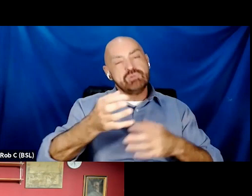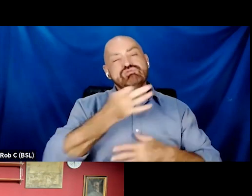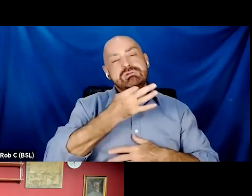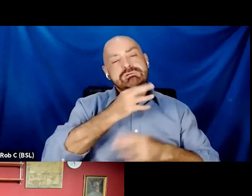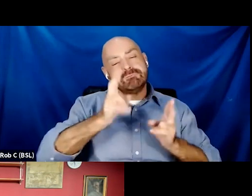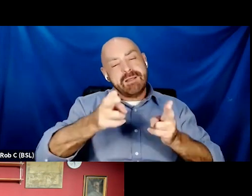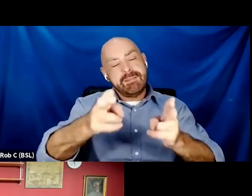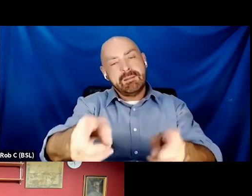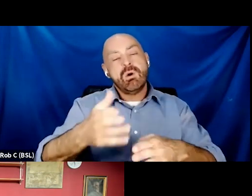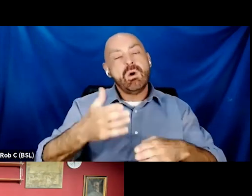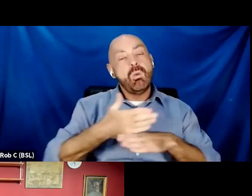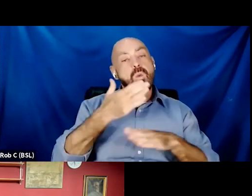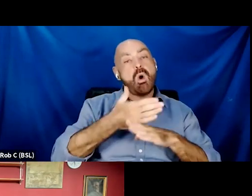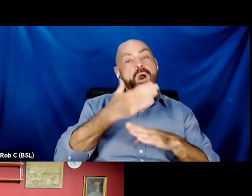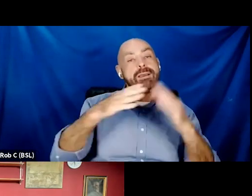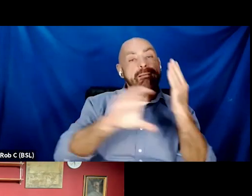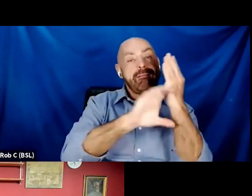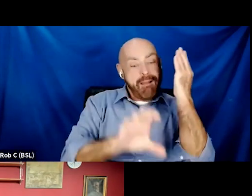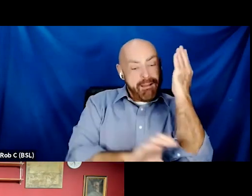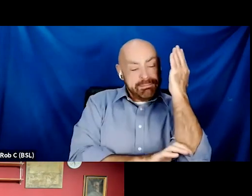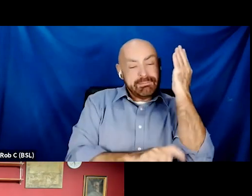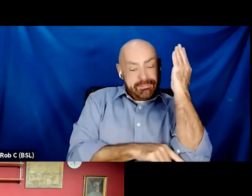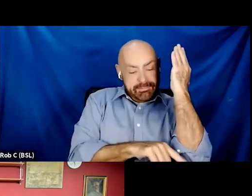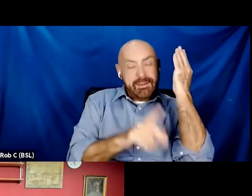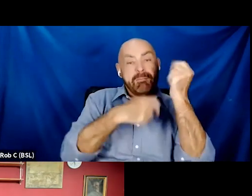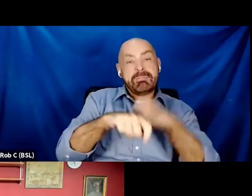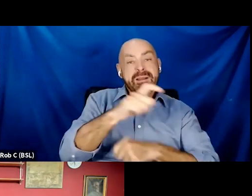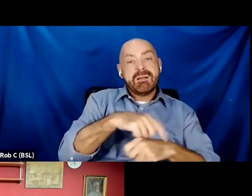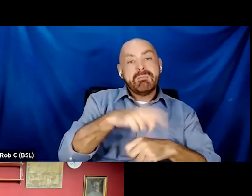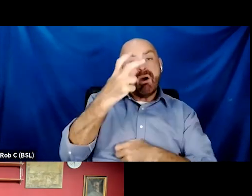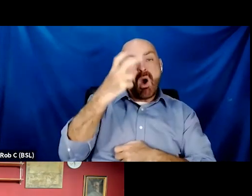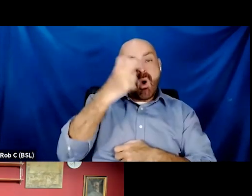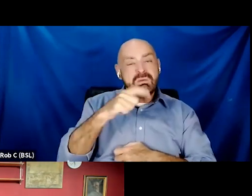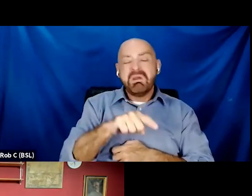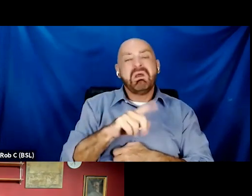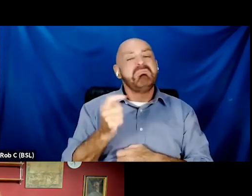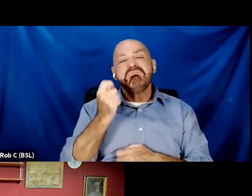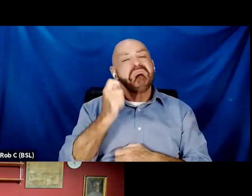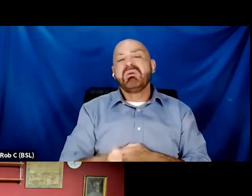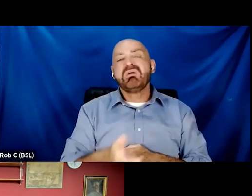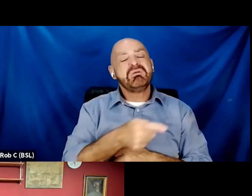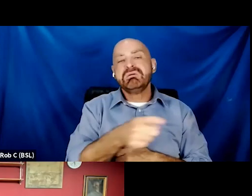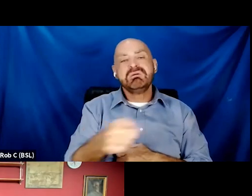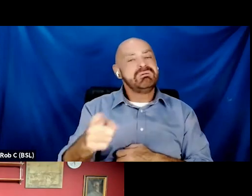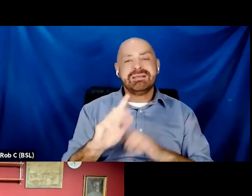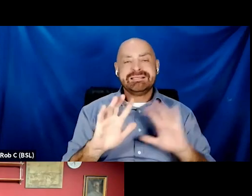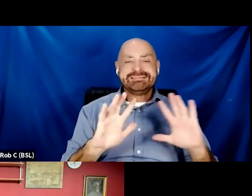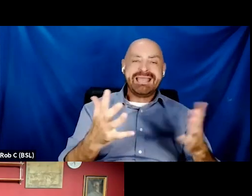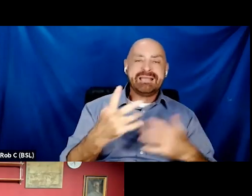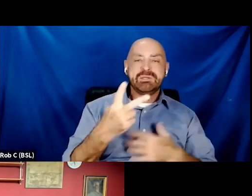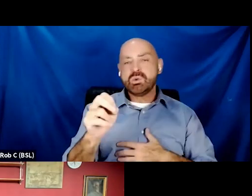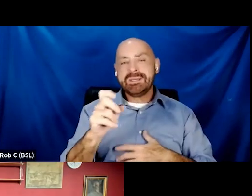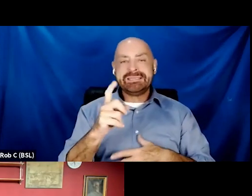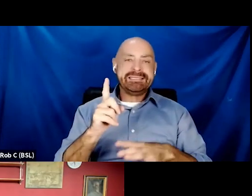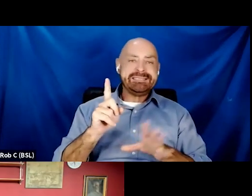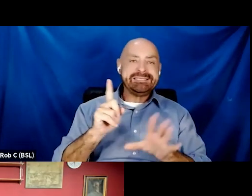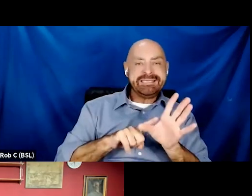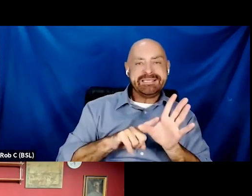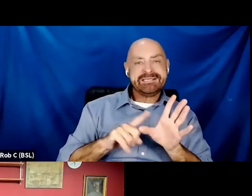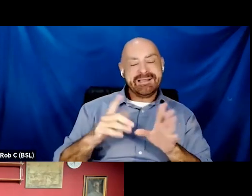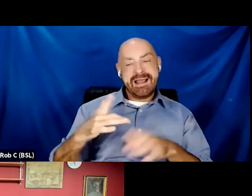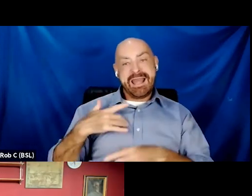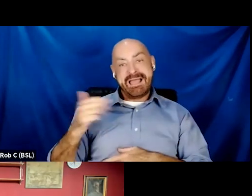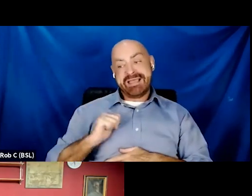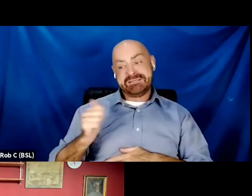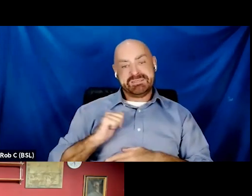old. We have this 10, 20-year difference in life expectancy in Britain. So because of that, the bulk